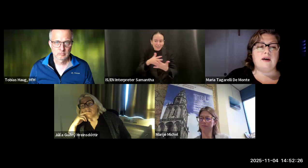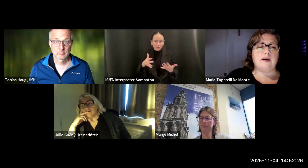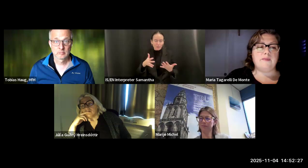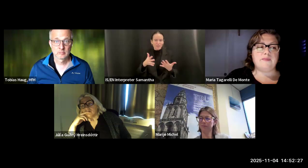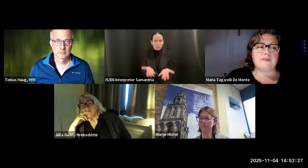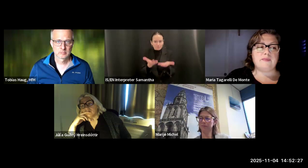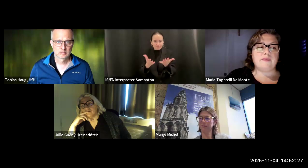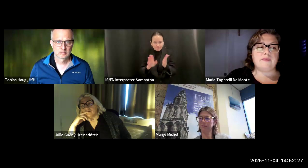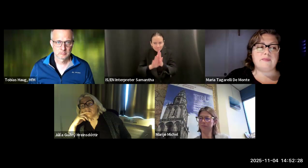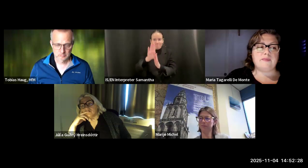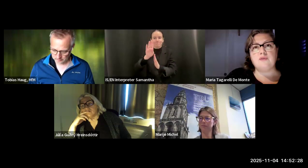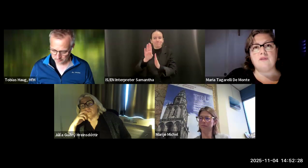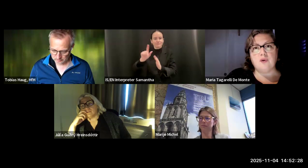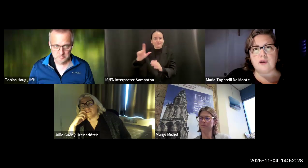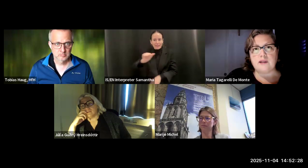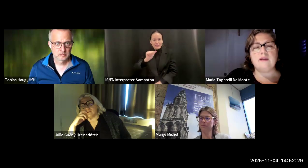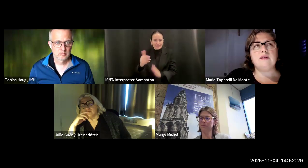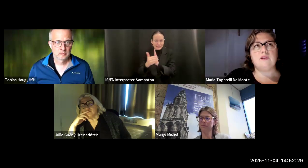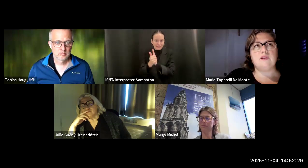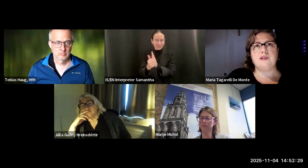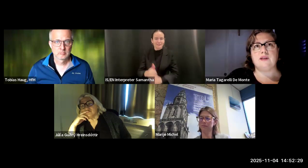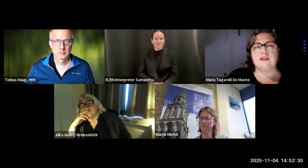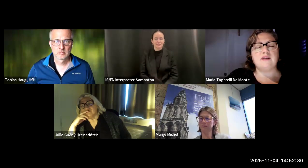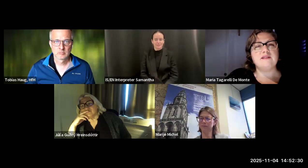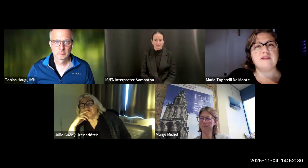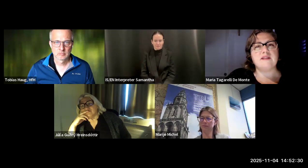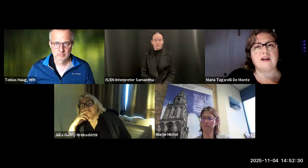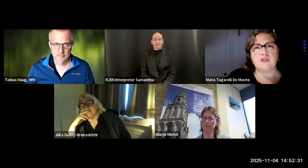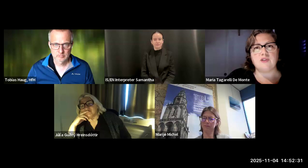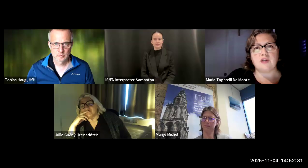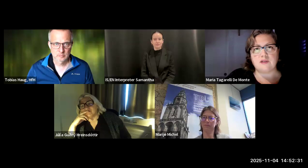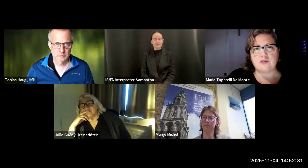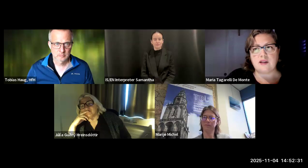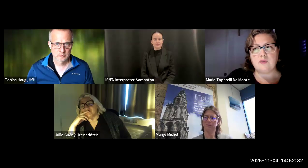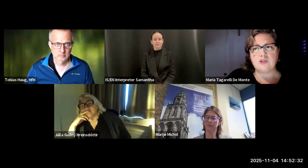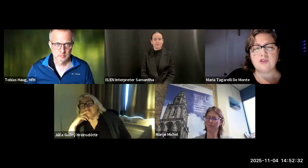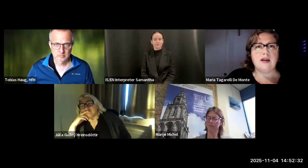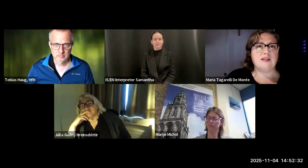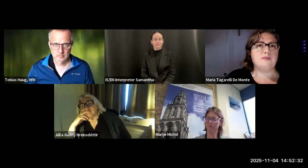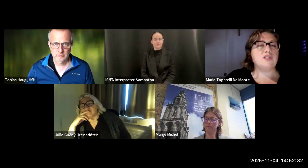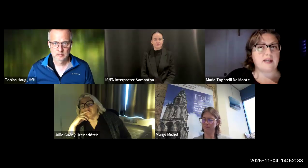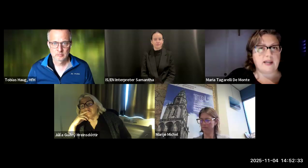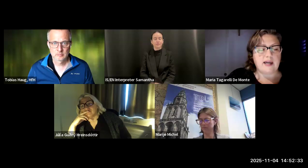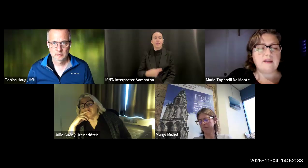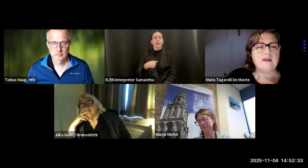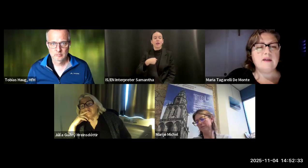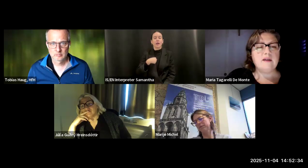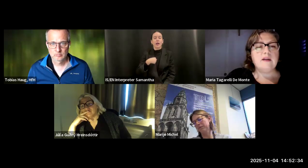Language, I tend to avoid using Italian Sign Language as a source language as much as I